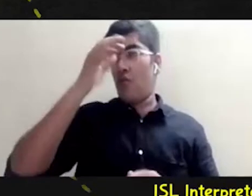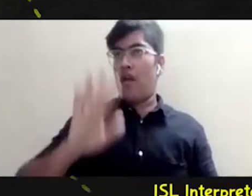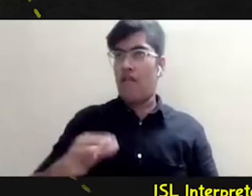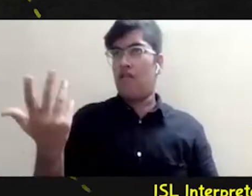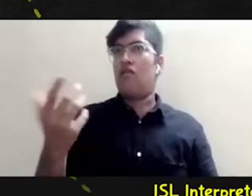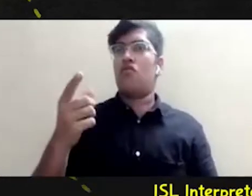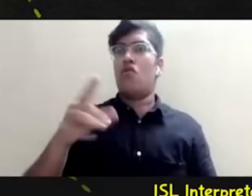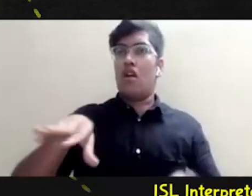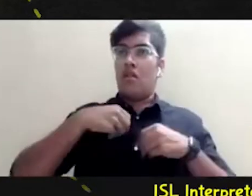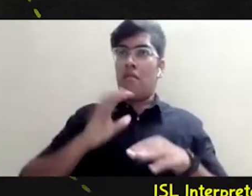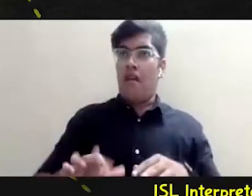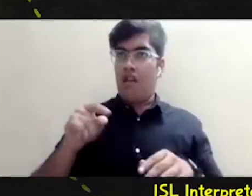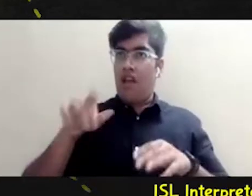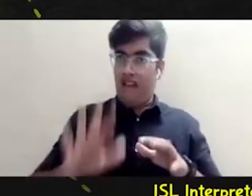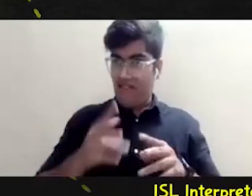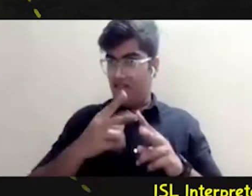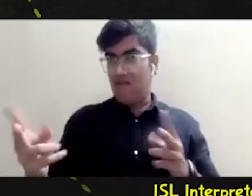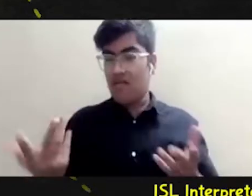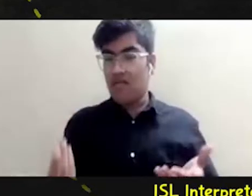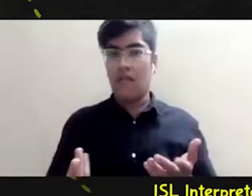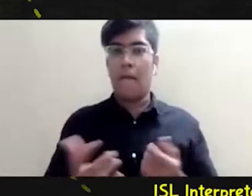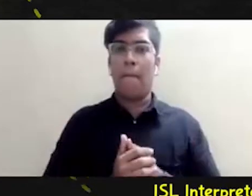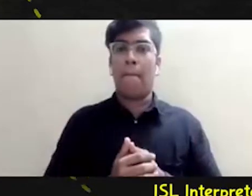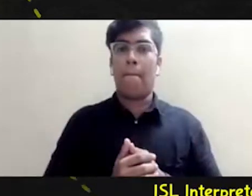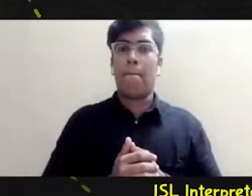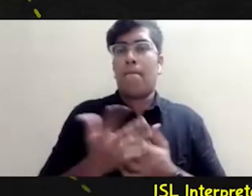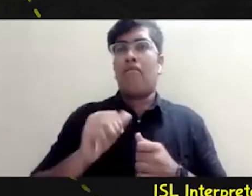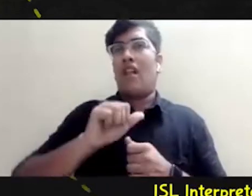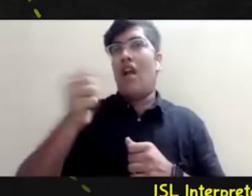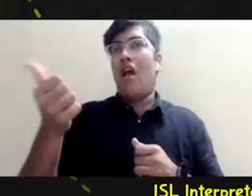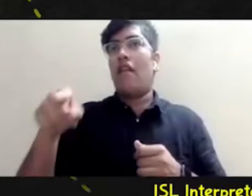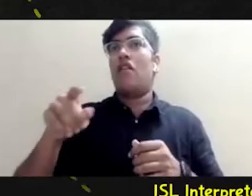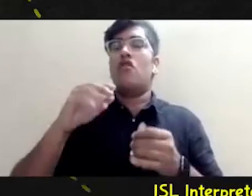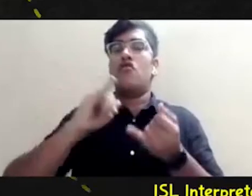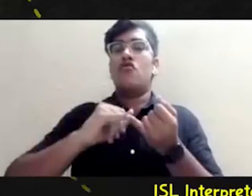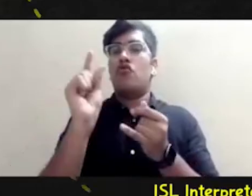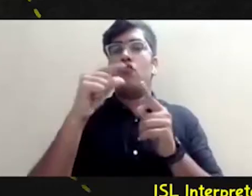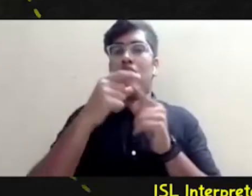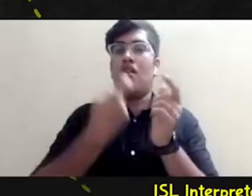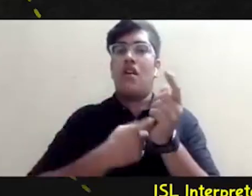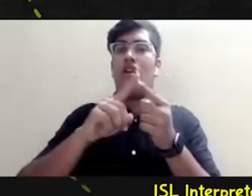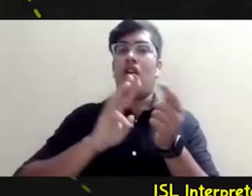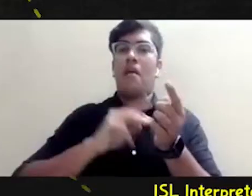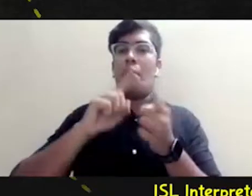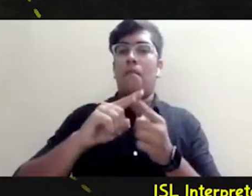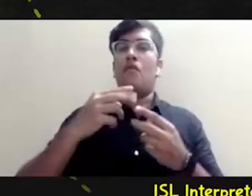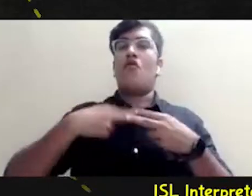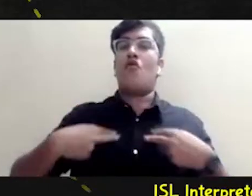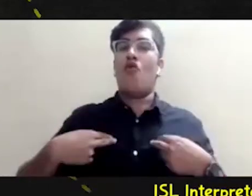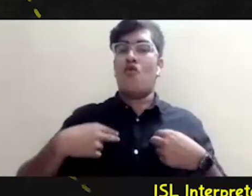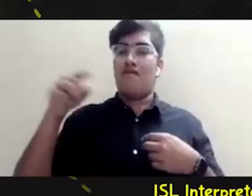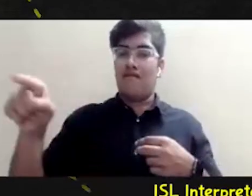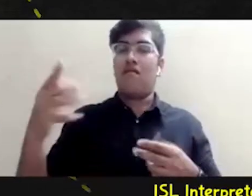to it's like even in the other case in the Supreme Court, all the, the